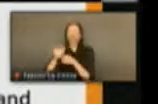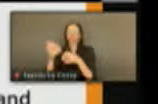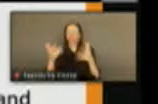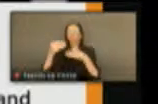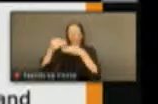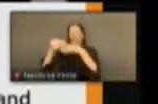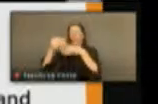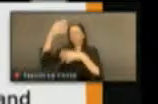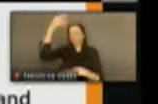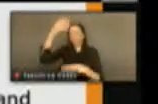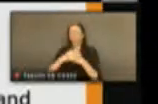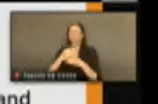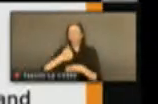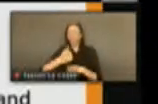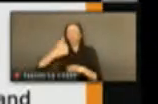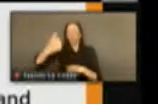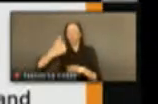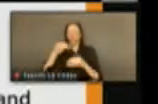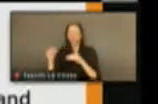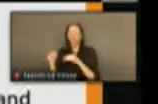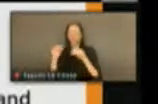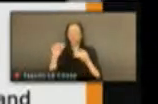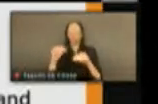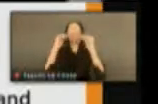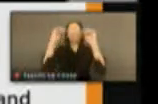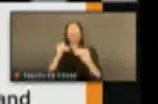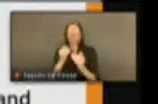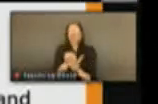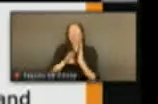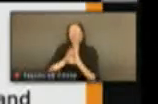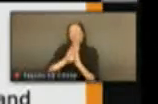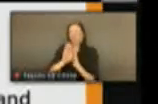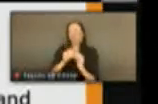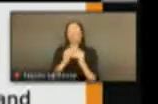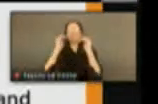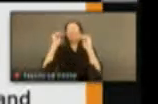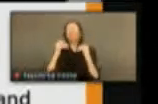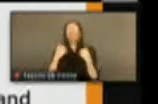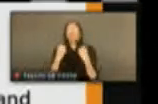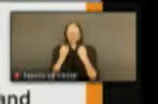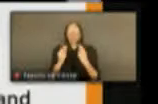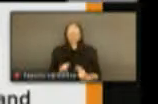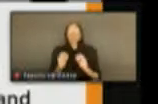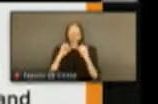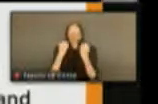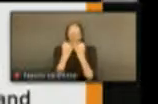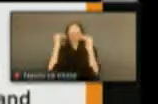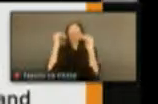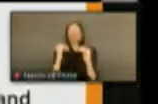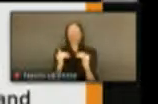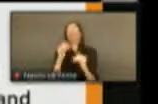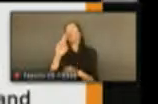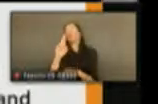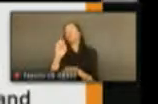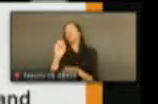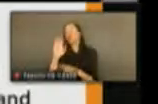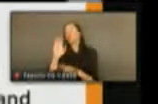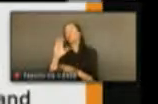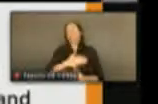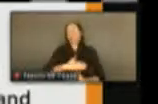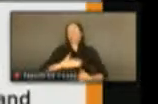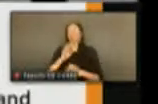society, recreation and culture, neighborhood and infrastructure, public safety, and general